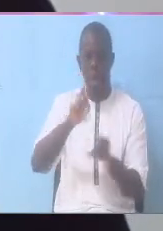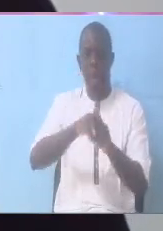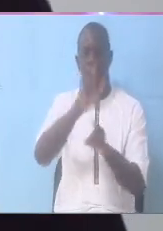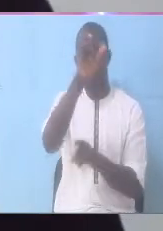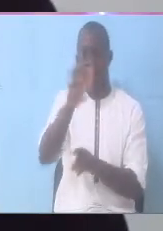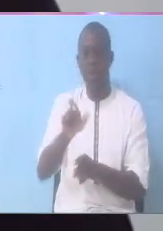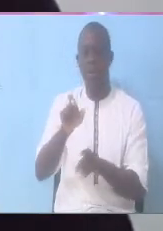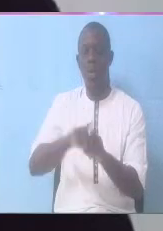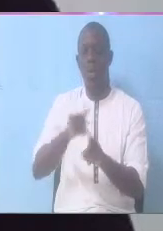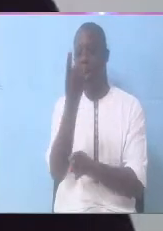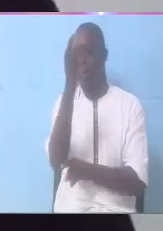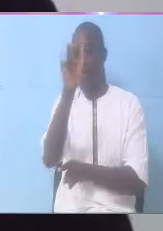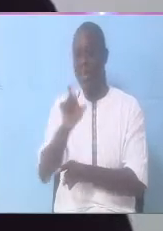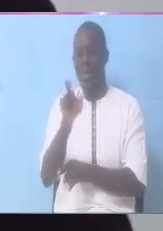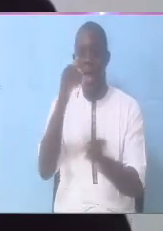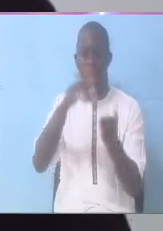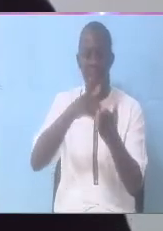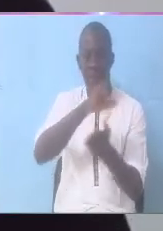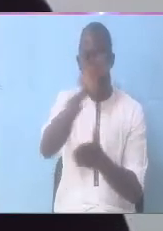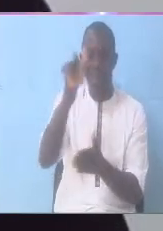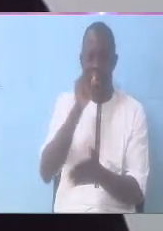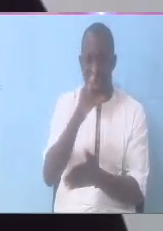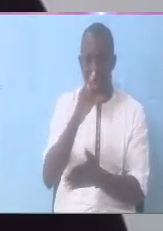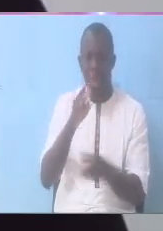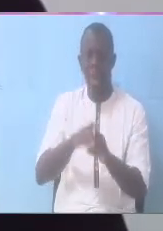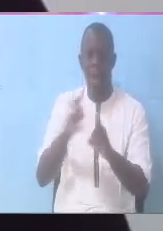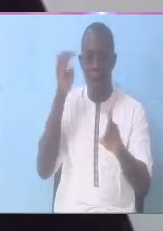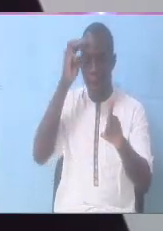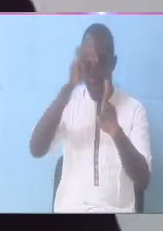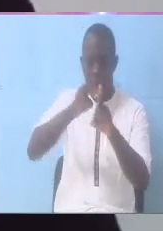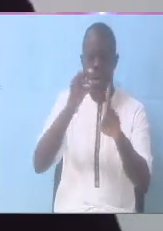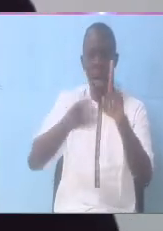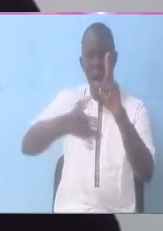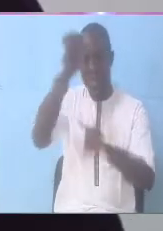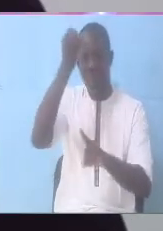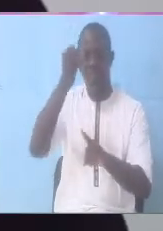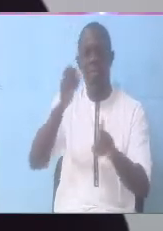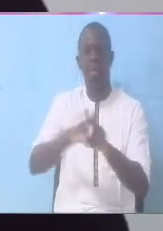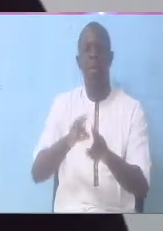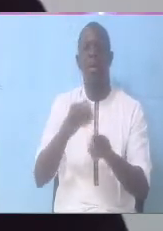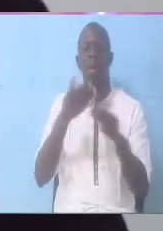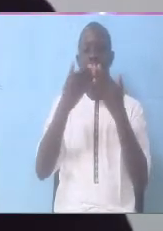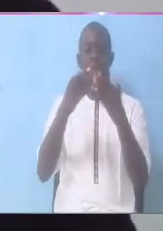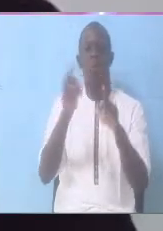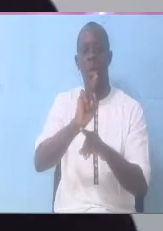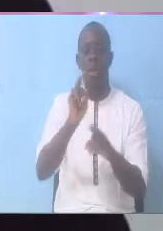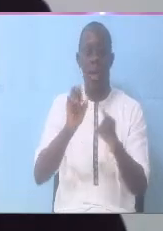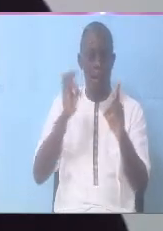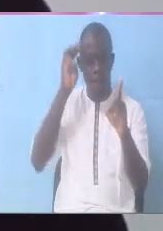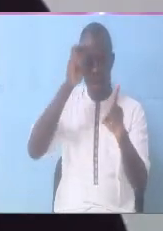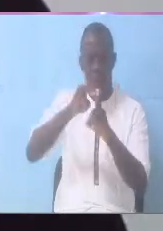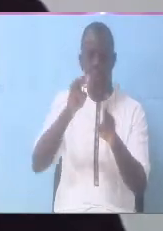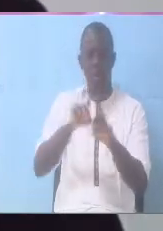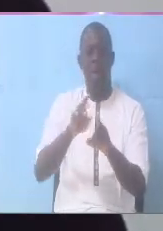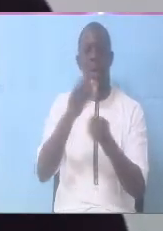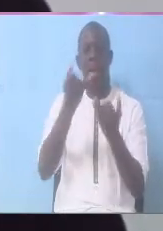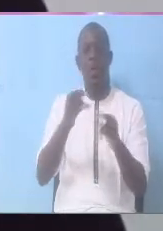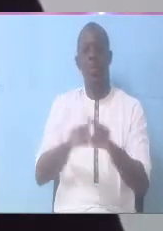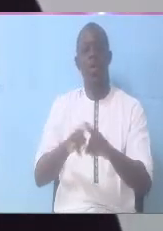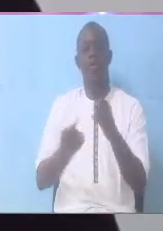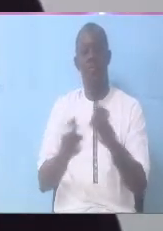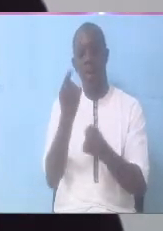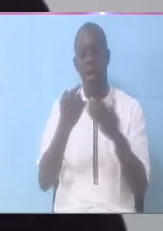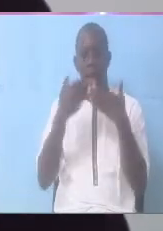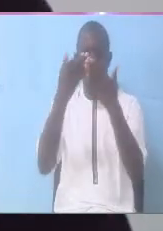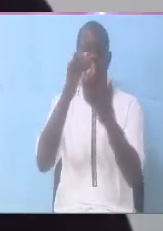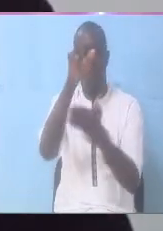and said, mission accomplished. And then I said, what mission? And he said to me, just fucking say mission accomplished. Next means the person who called came in